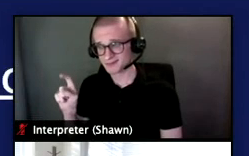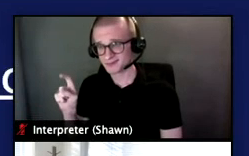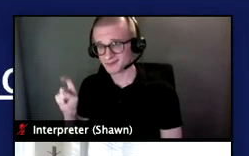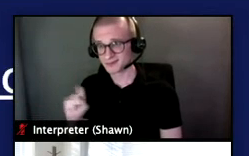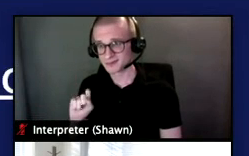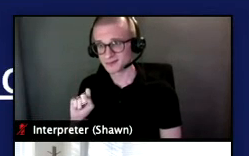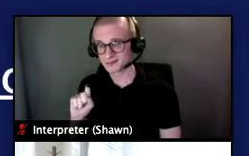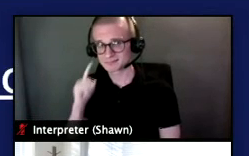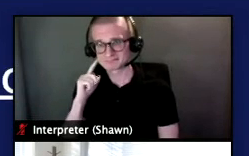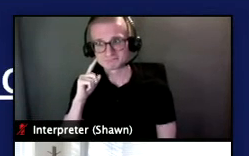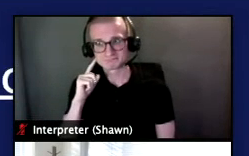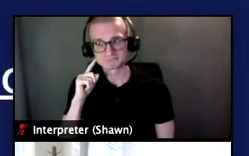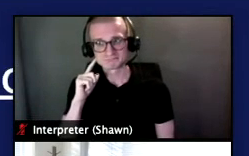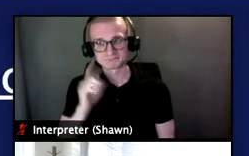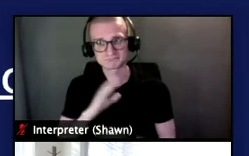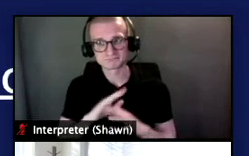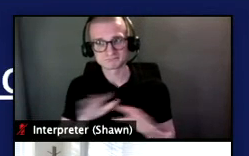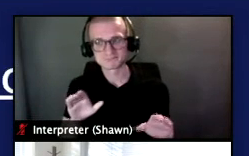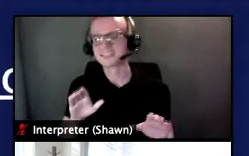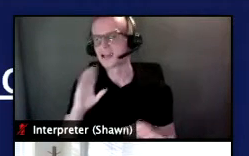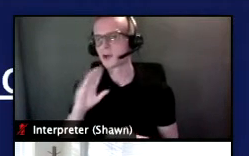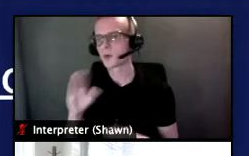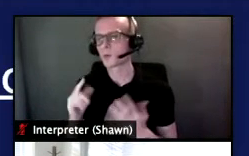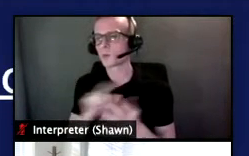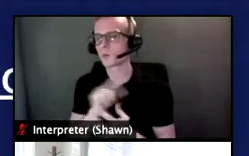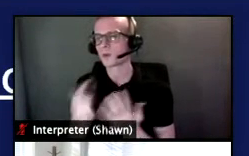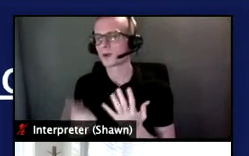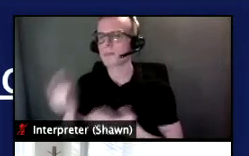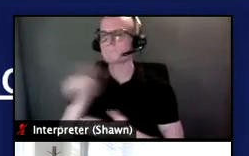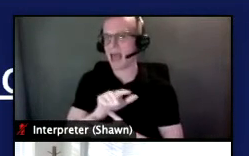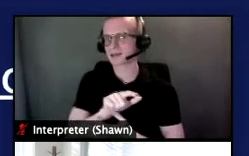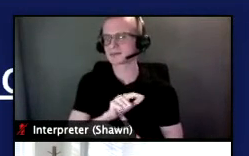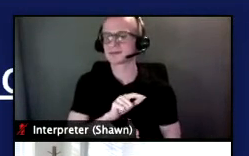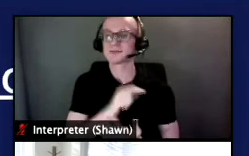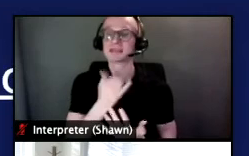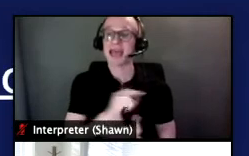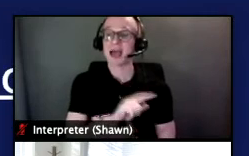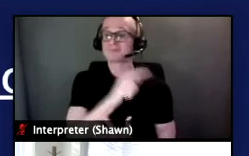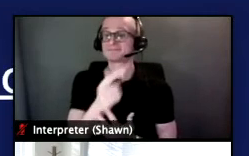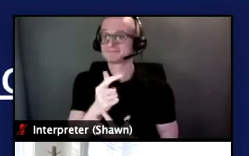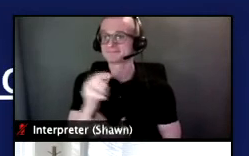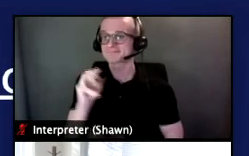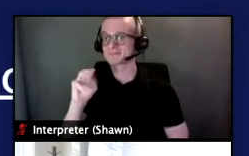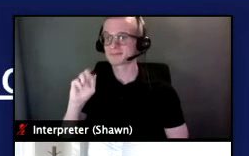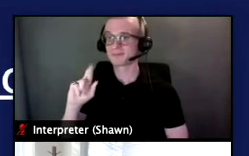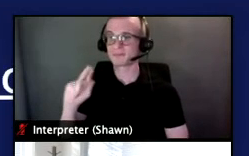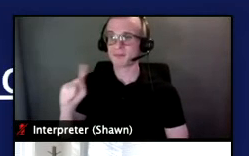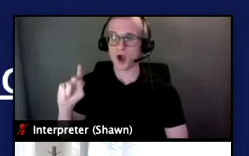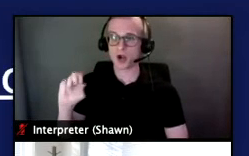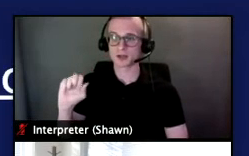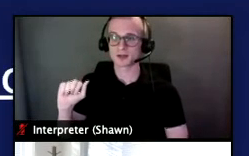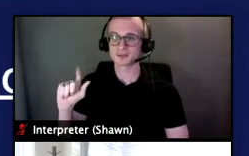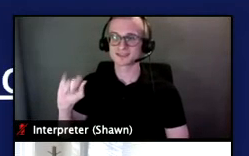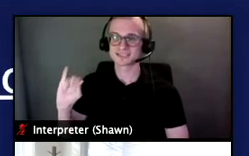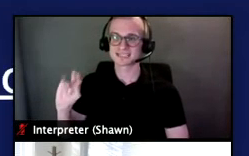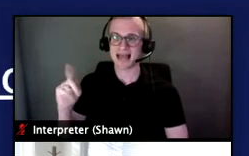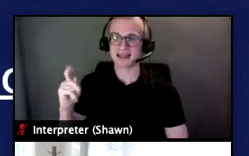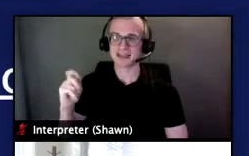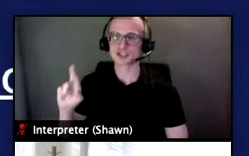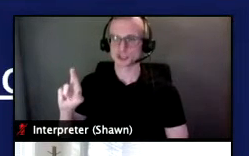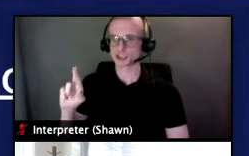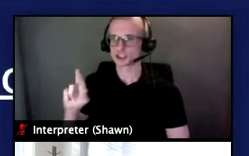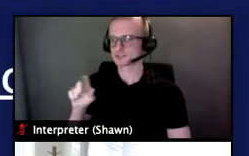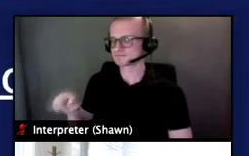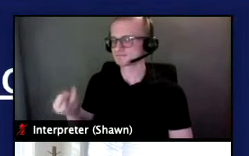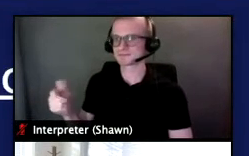Well, we'll come back to Erin. Let's go ahead and go over to Mark Salinger. I'm going to go ahead and unmute you if you could